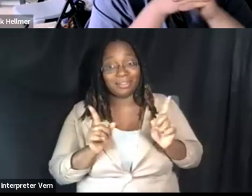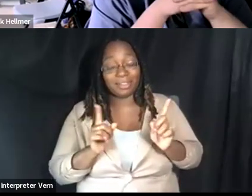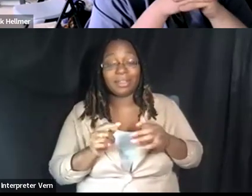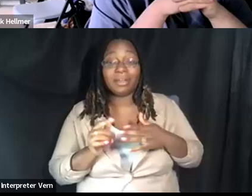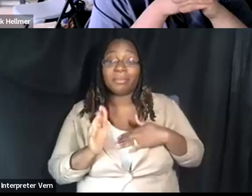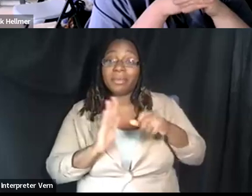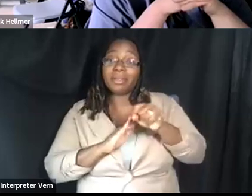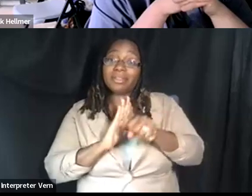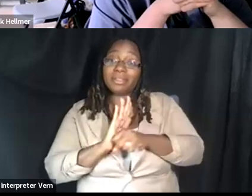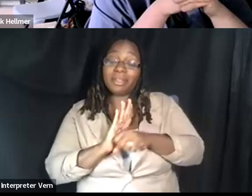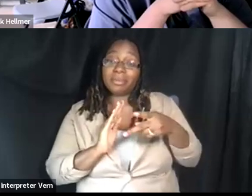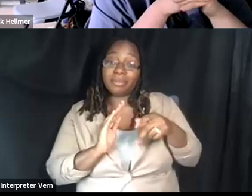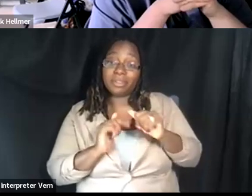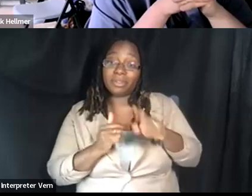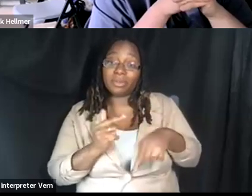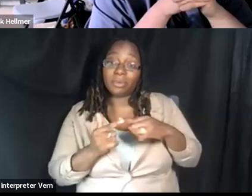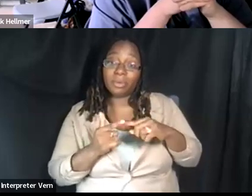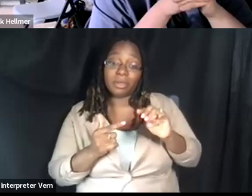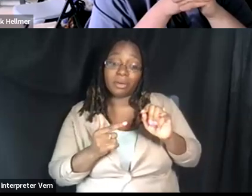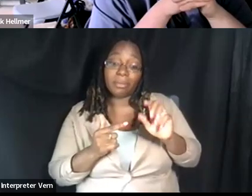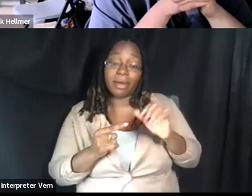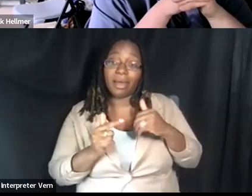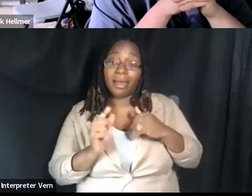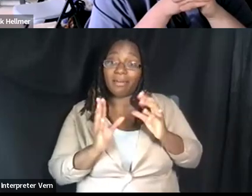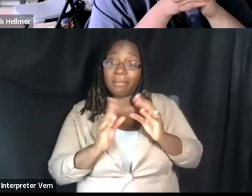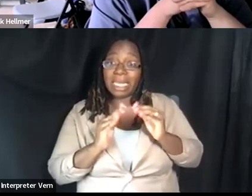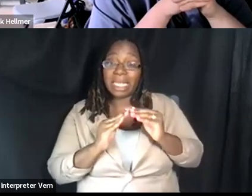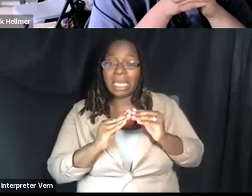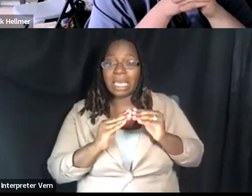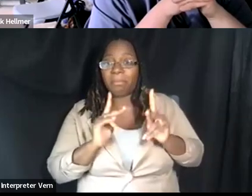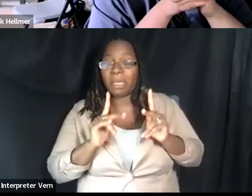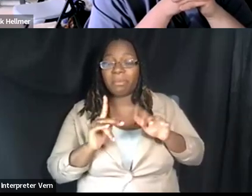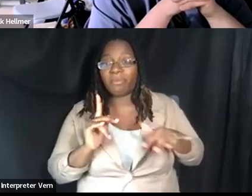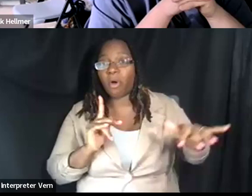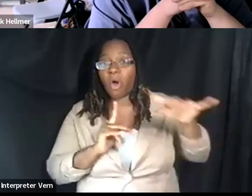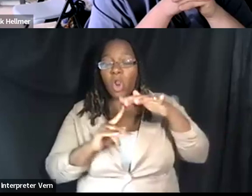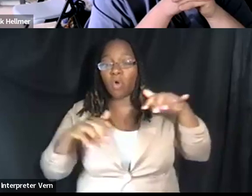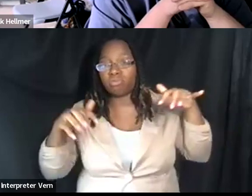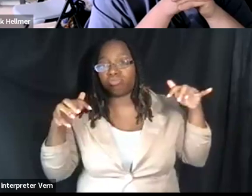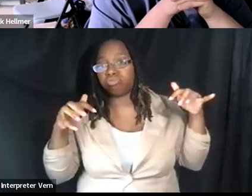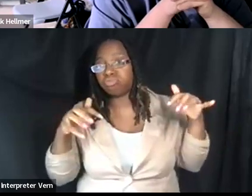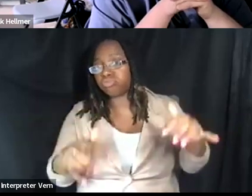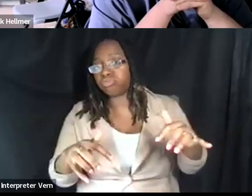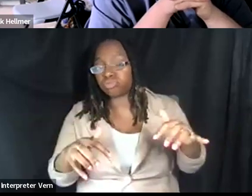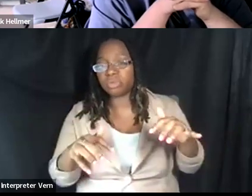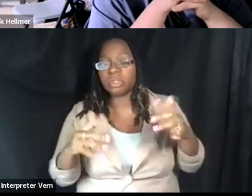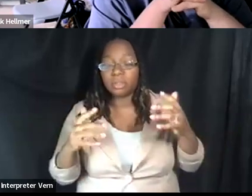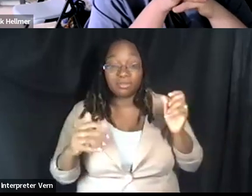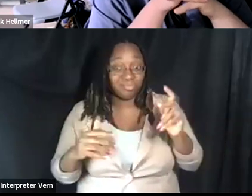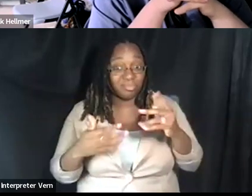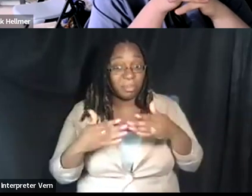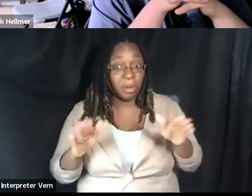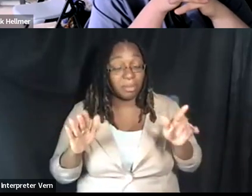in Pennsylvania, when the MAC meets, the room's loaded with people from all over. The public comes to those meetings.